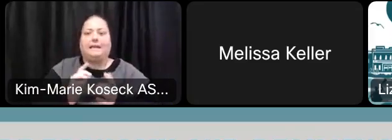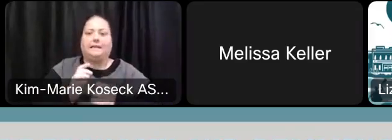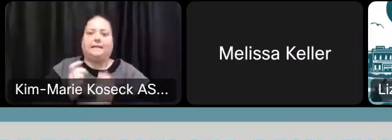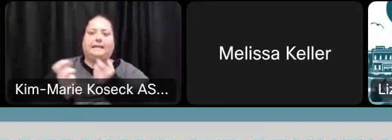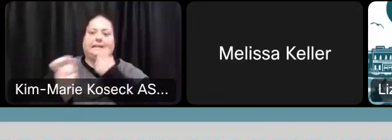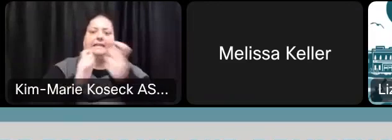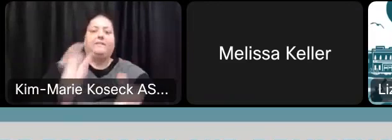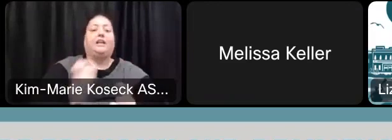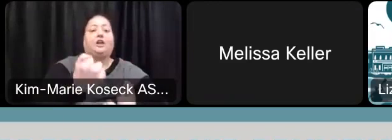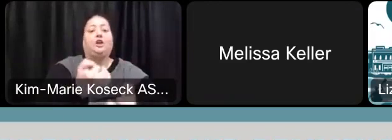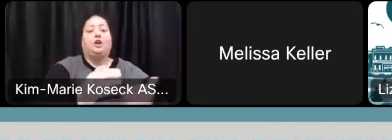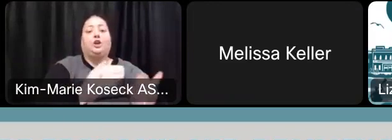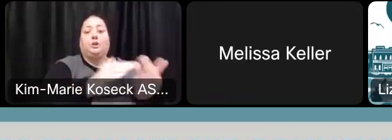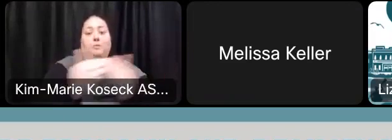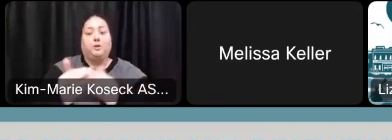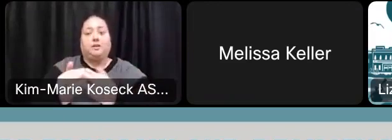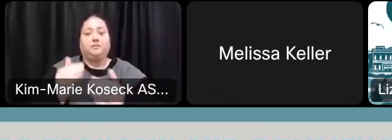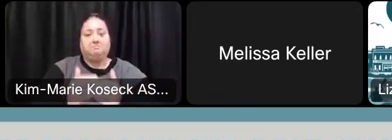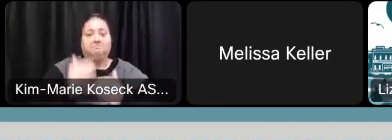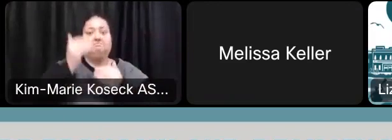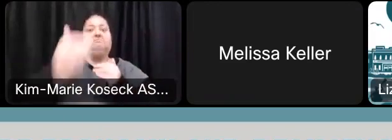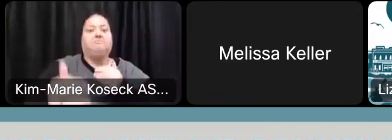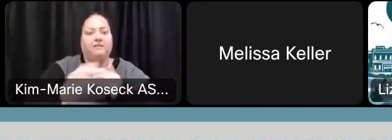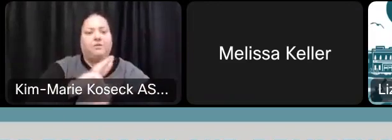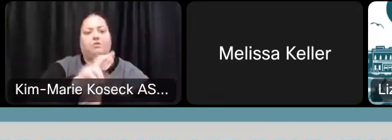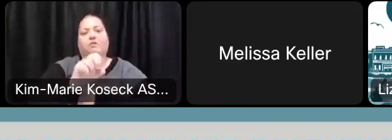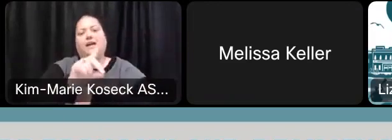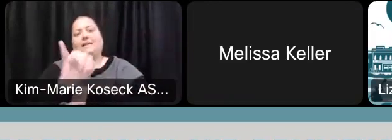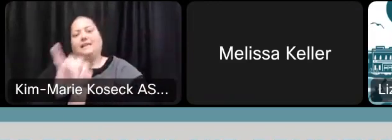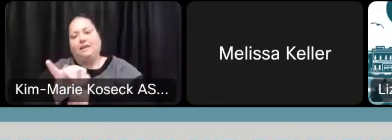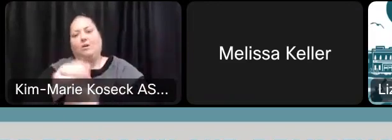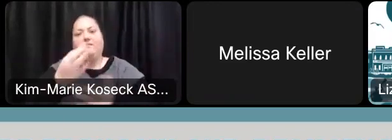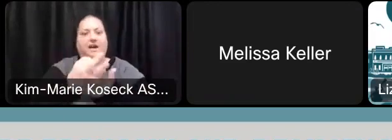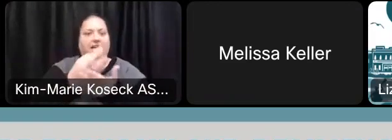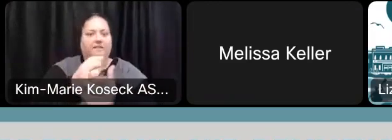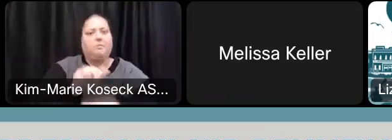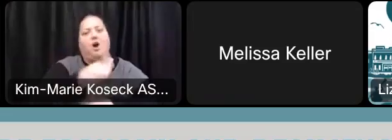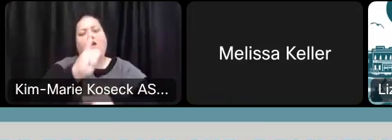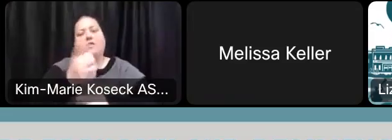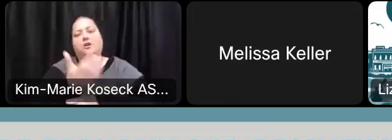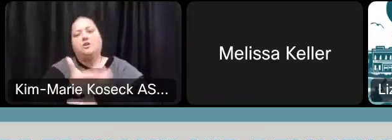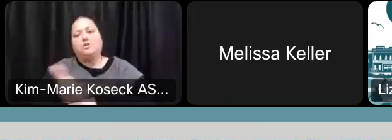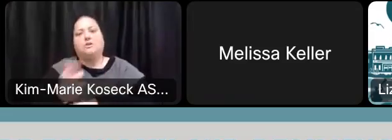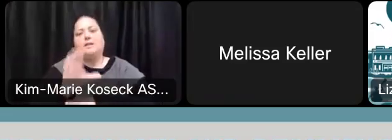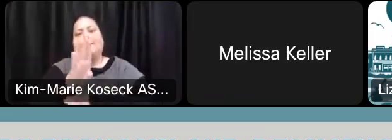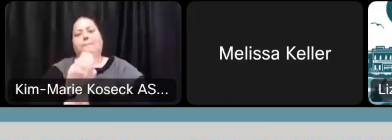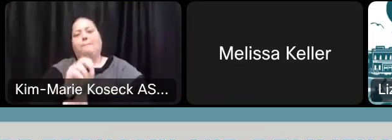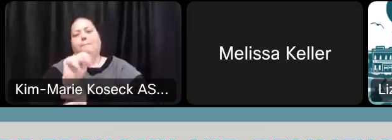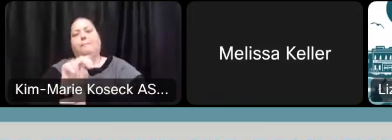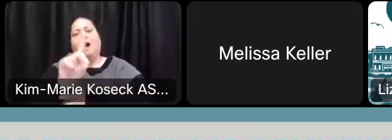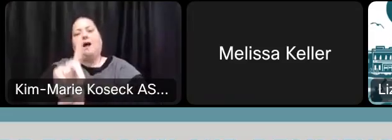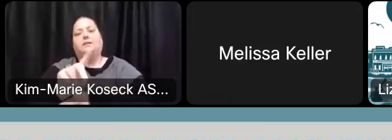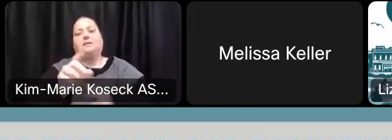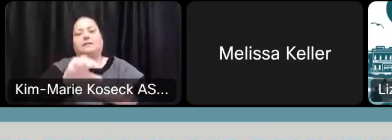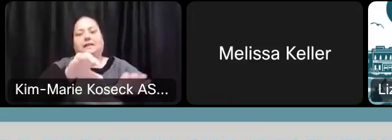the next step to apply for, say, READY funding or funding from other sources like the Bond Act to build off of